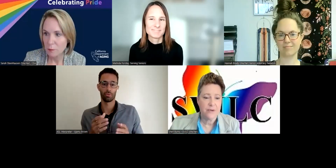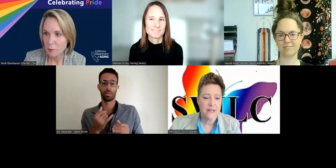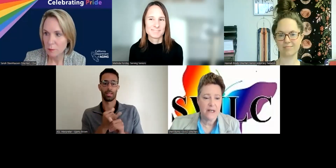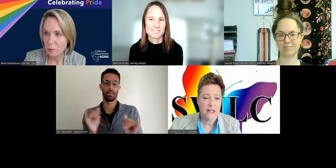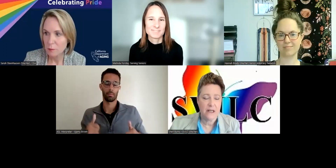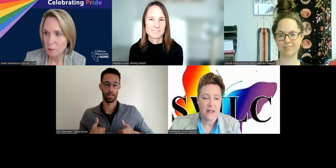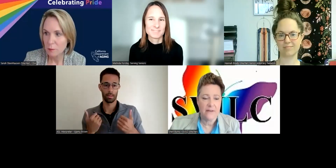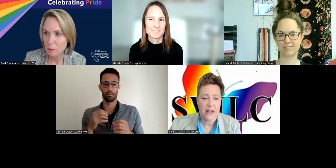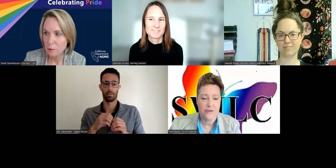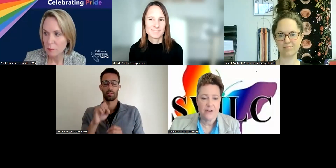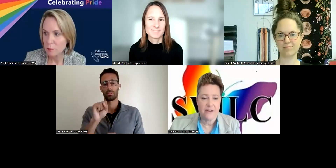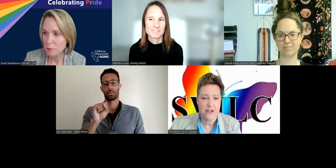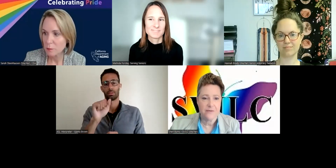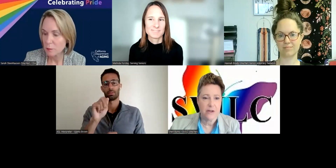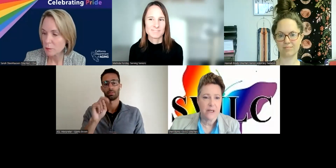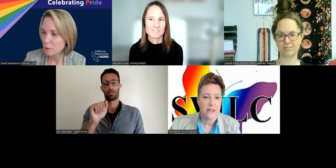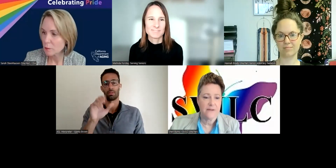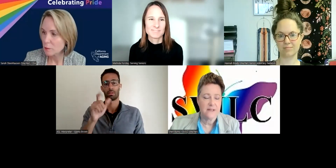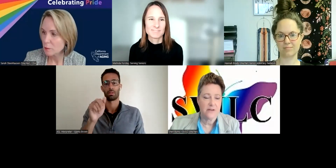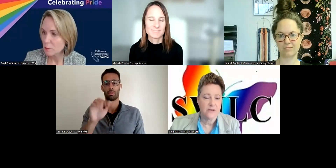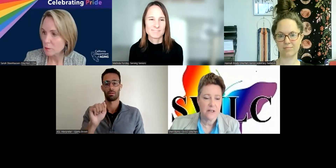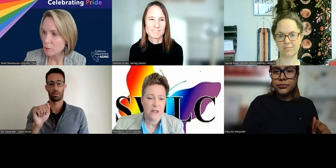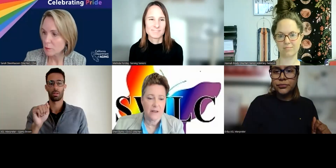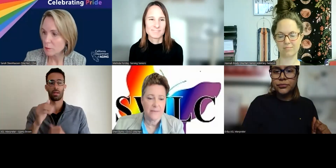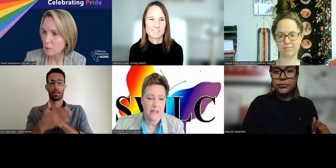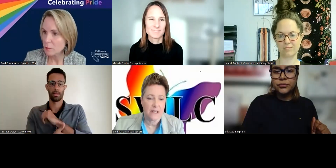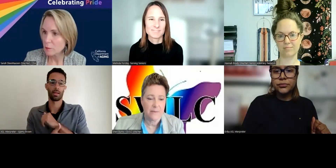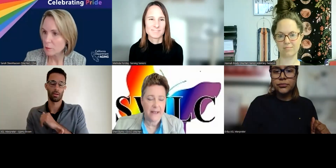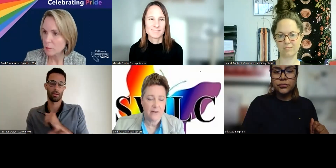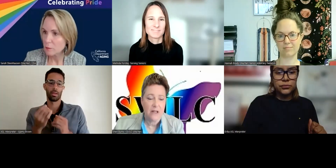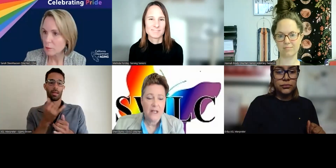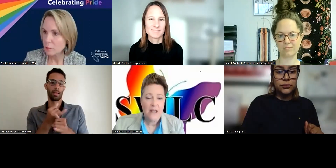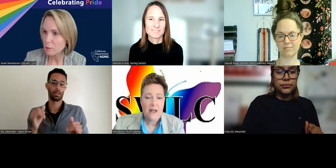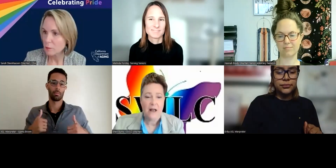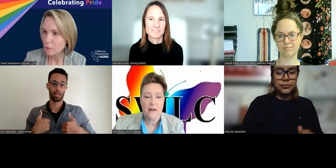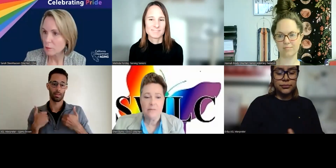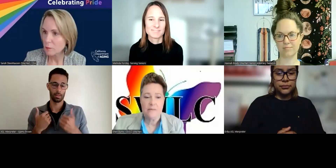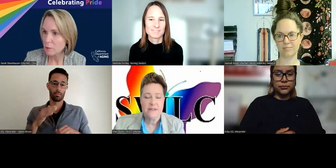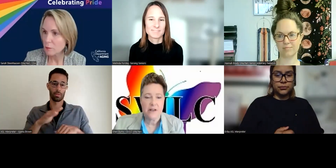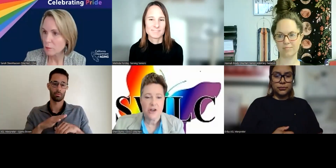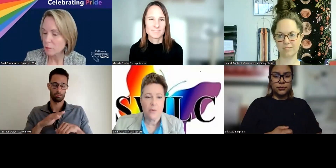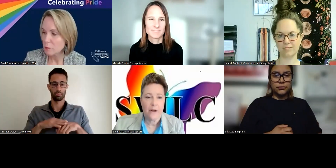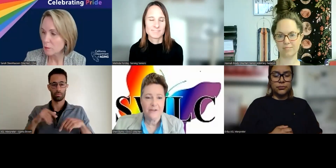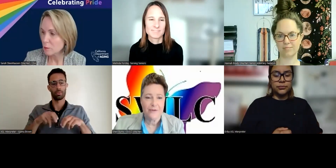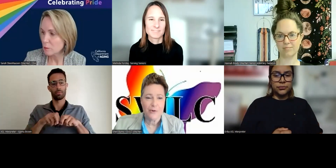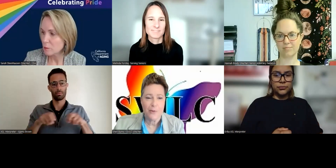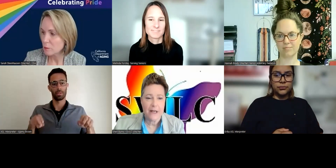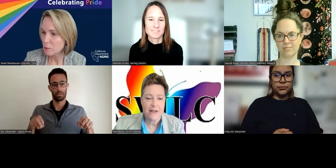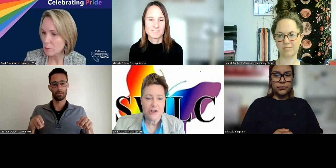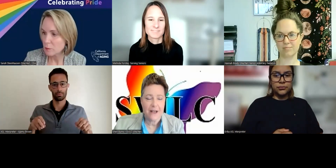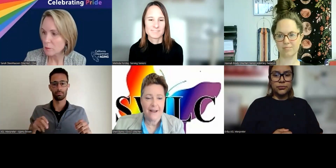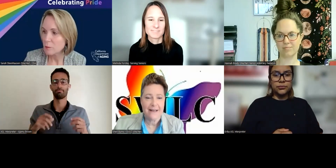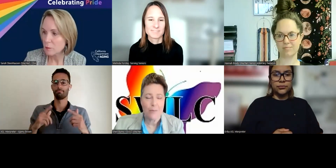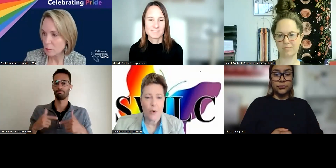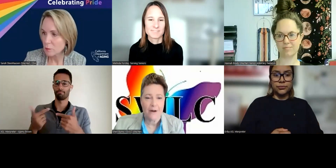also representing the California Foundation for Independent Living Centers on the panel. Such a wonderful,